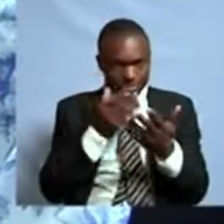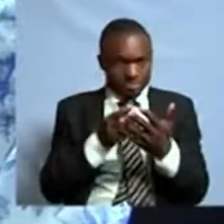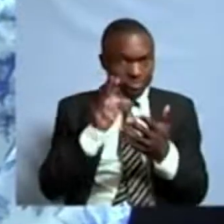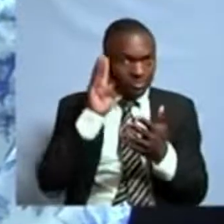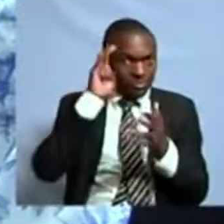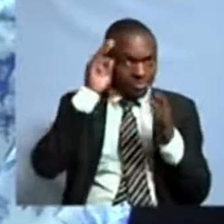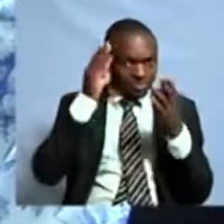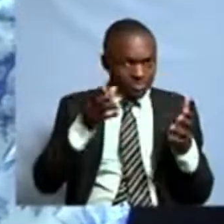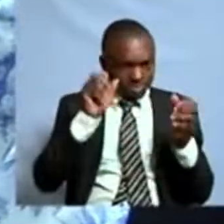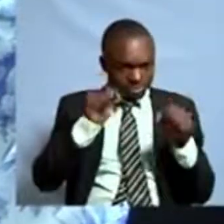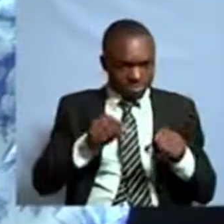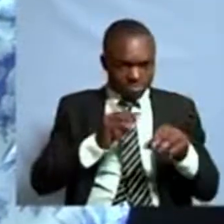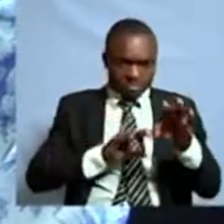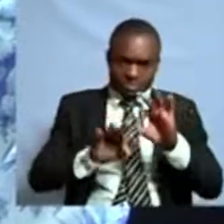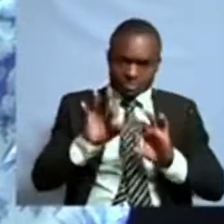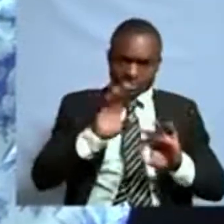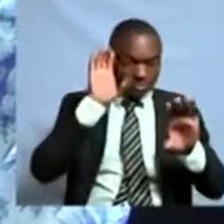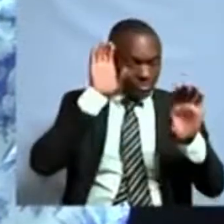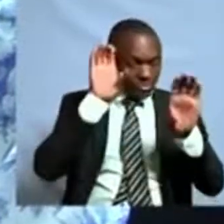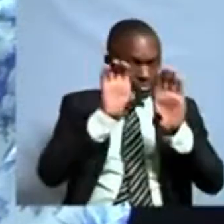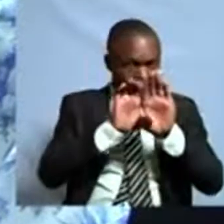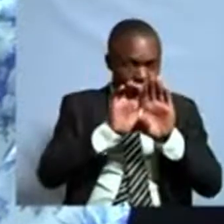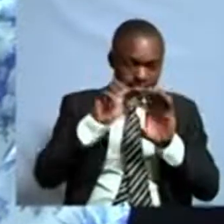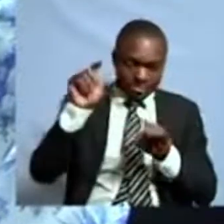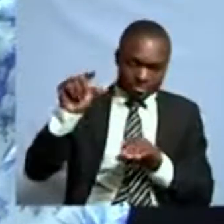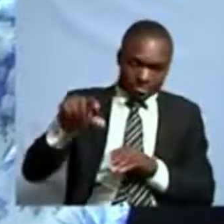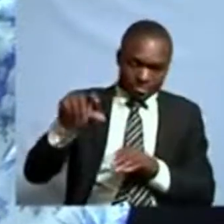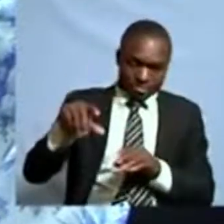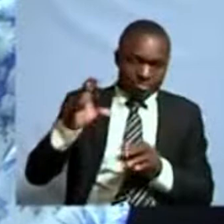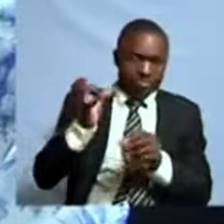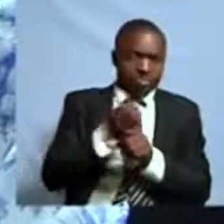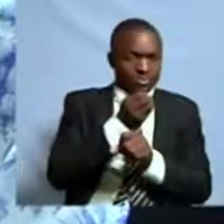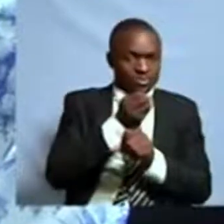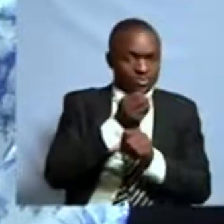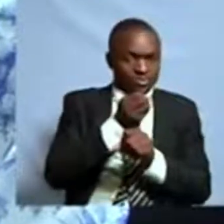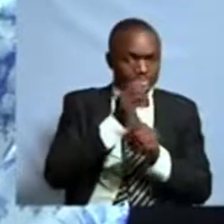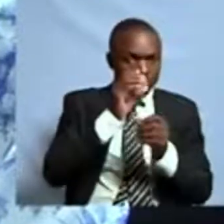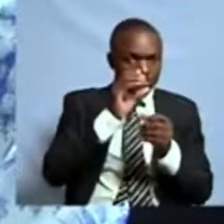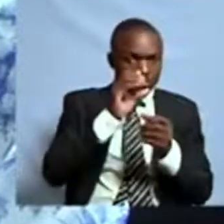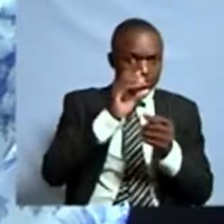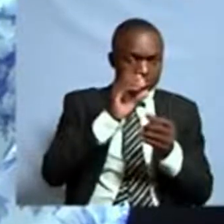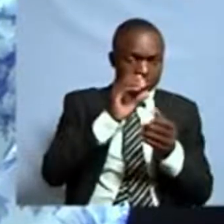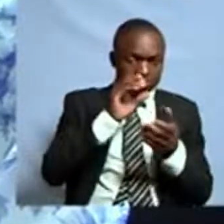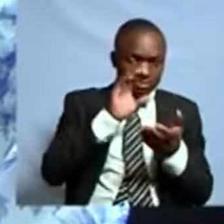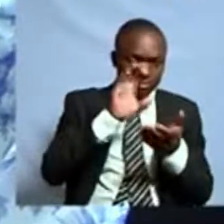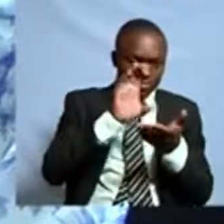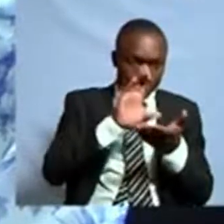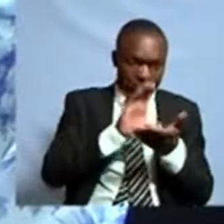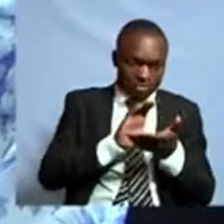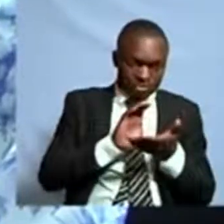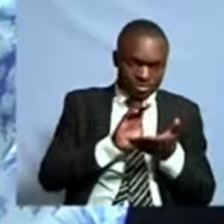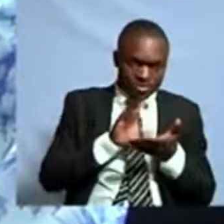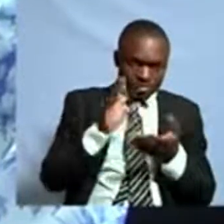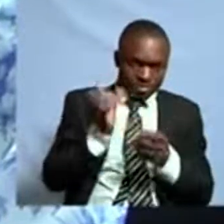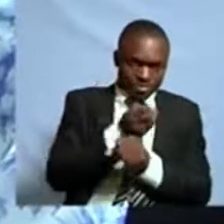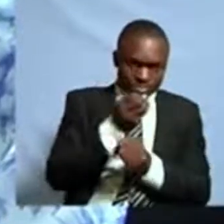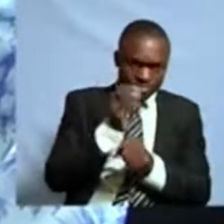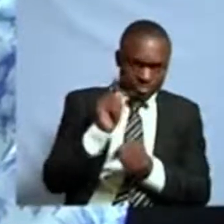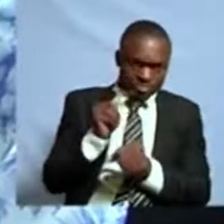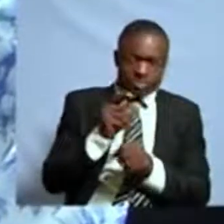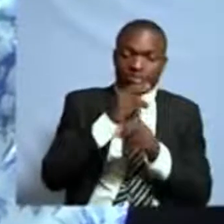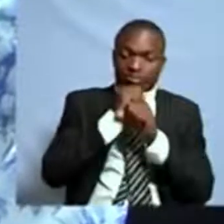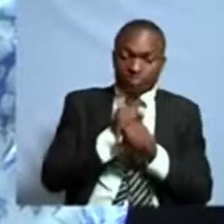may prescribe the conditions for qualification of entitlement of a benefit in respect of a member who is above a prescribed